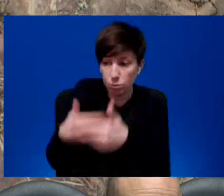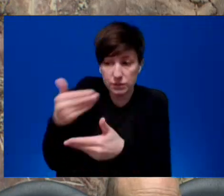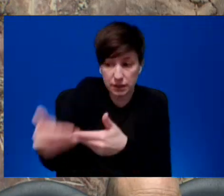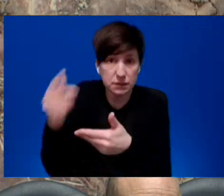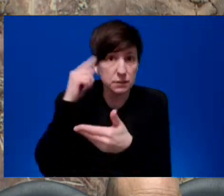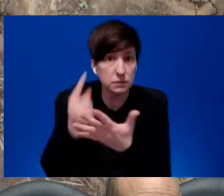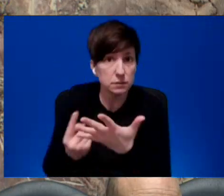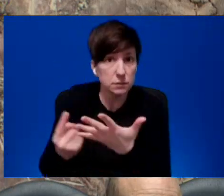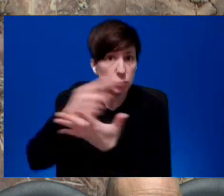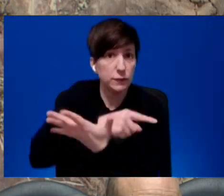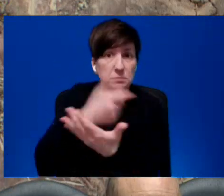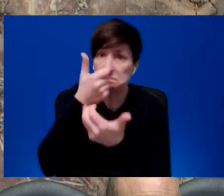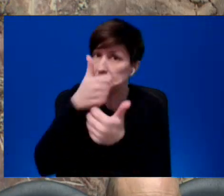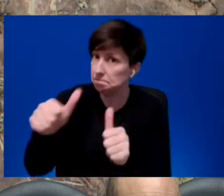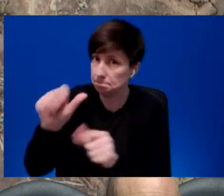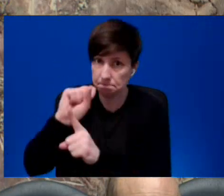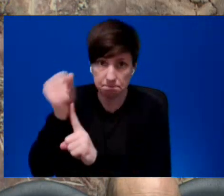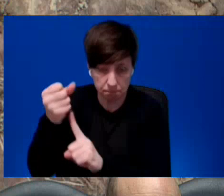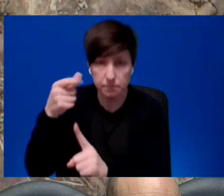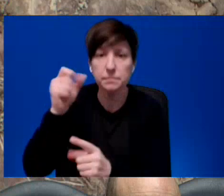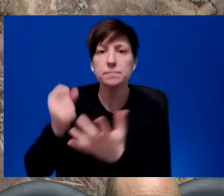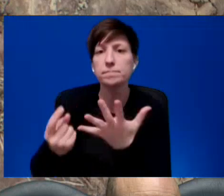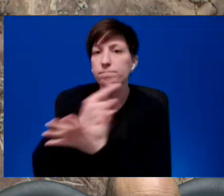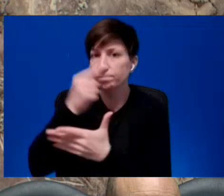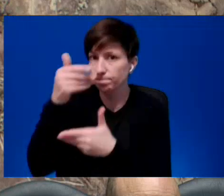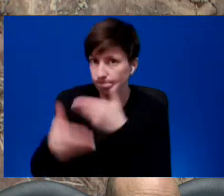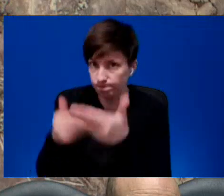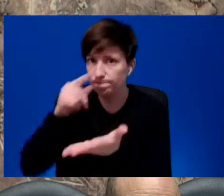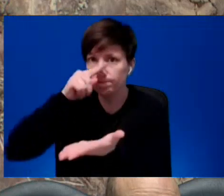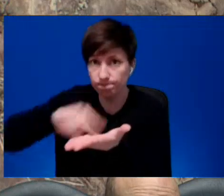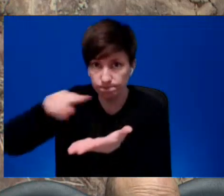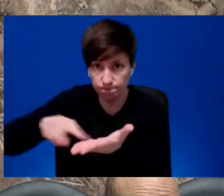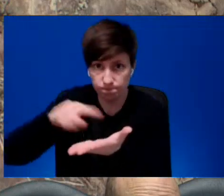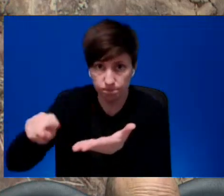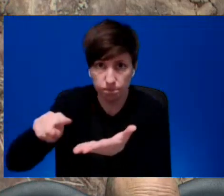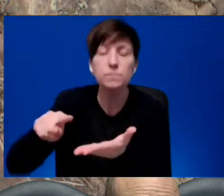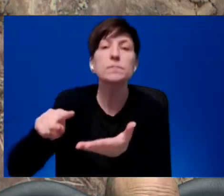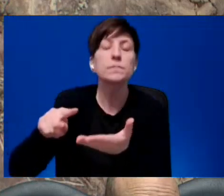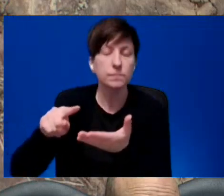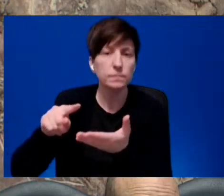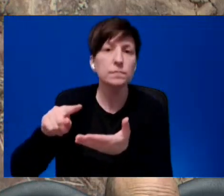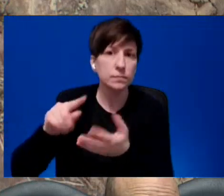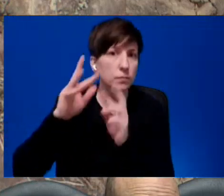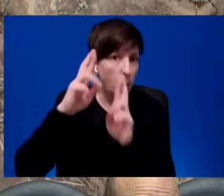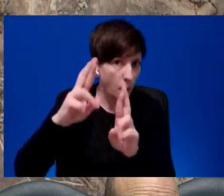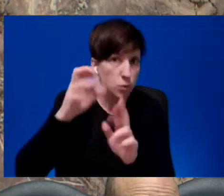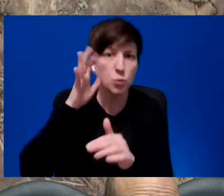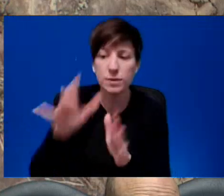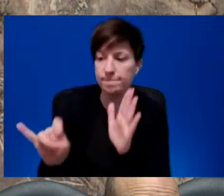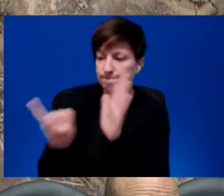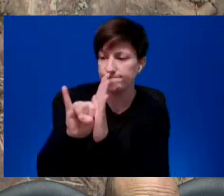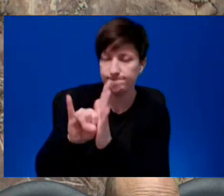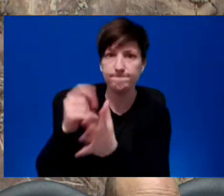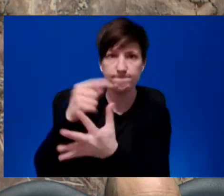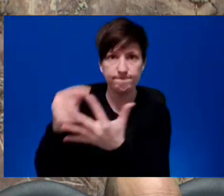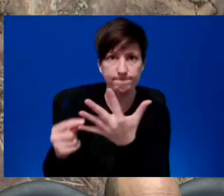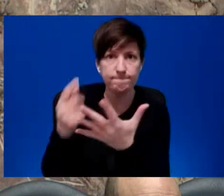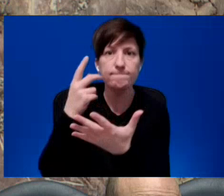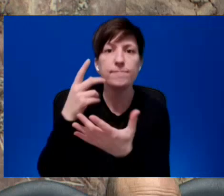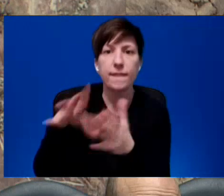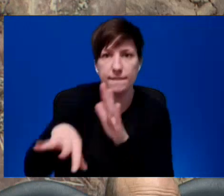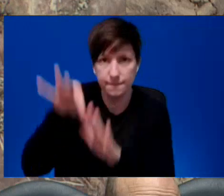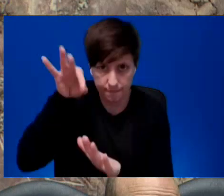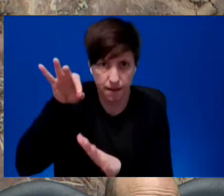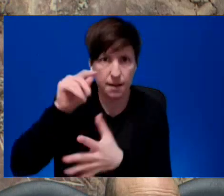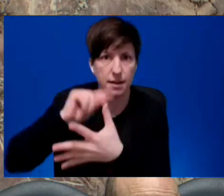say, will also bring some answers. And it's difficult under the circumstances of someone dying so young to bring comfort, but to bring knowledge